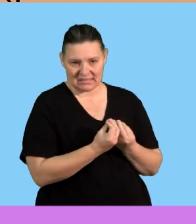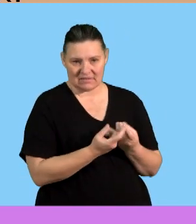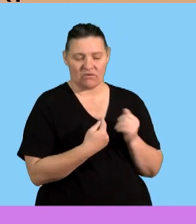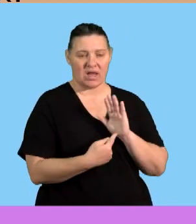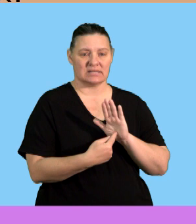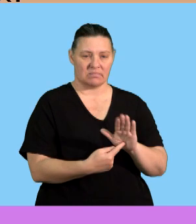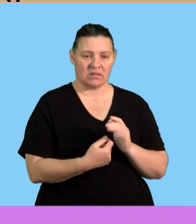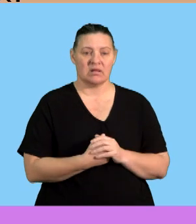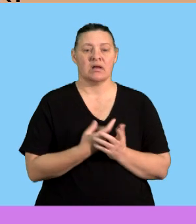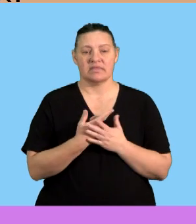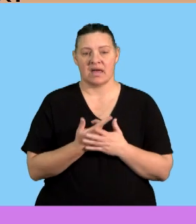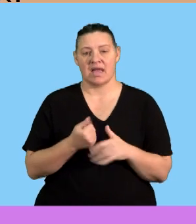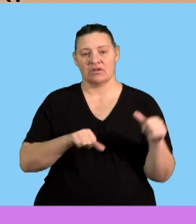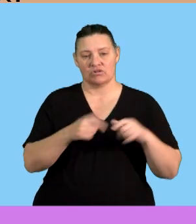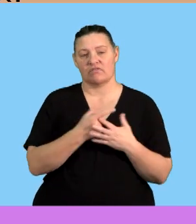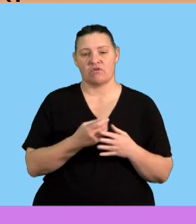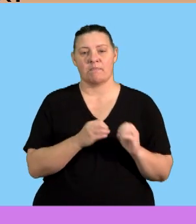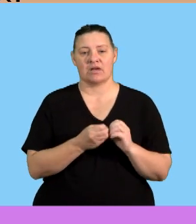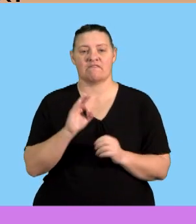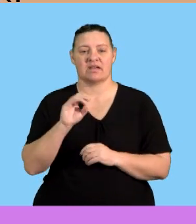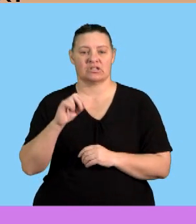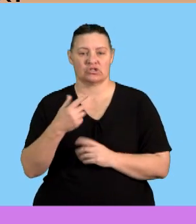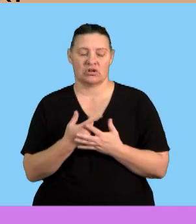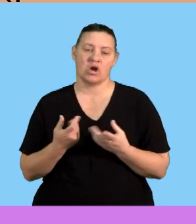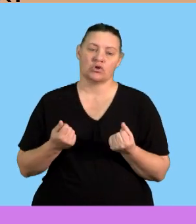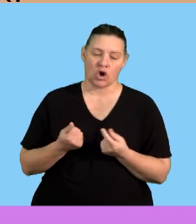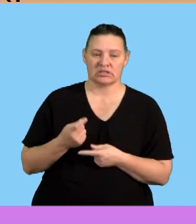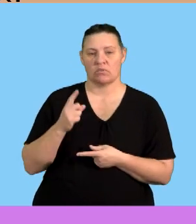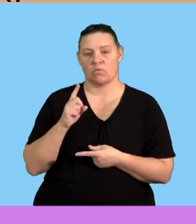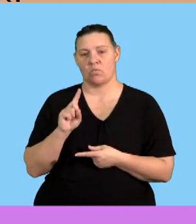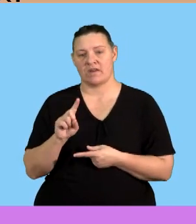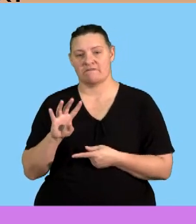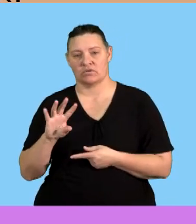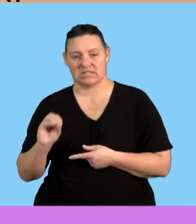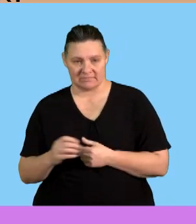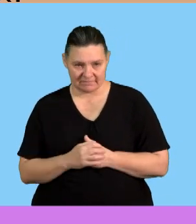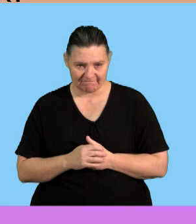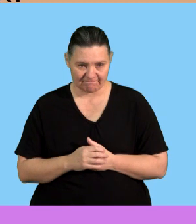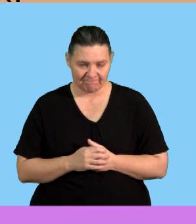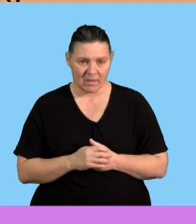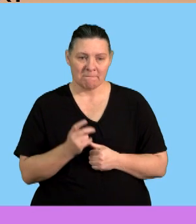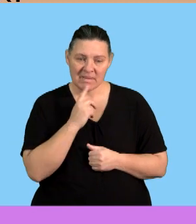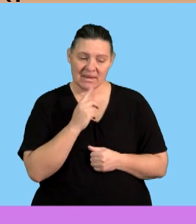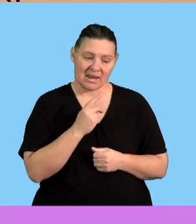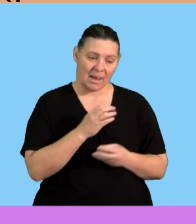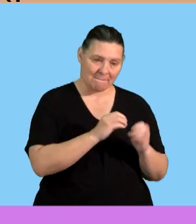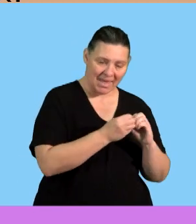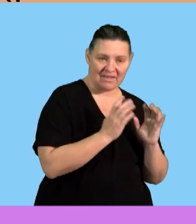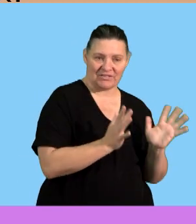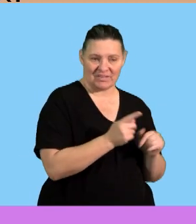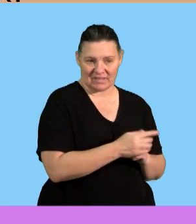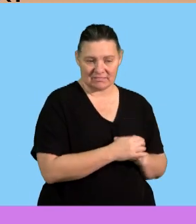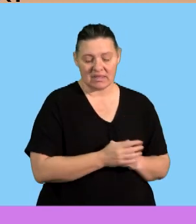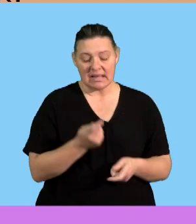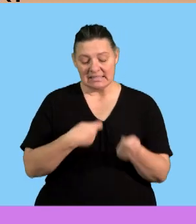For example, the ingredients for making a fudge cost 140 Rand. Our